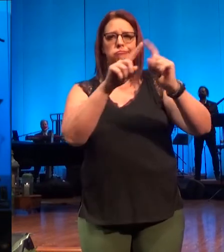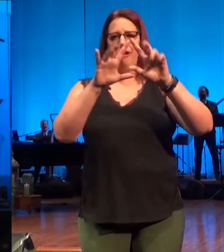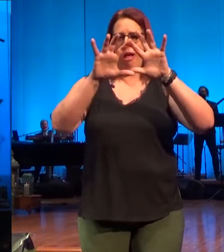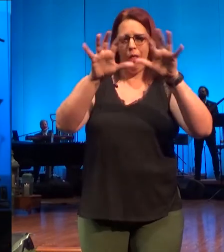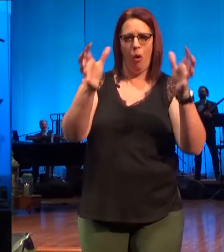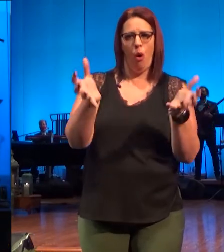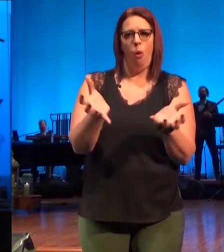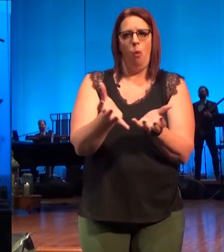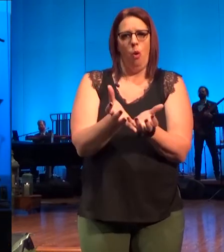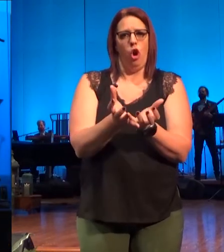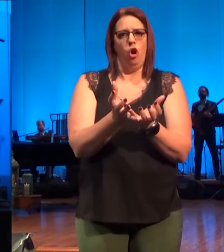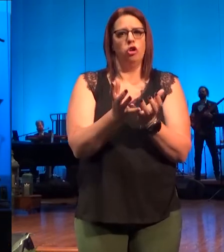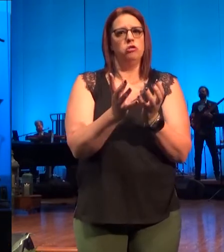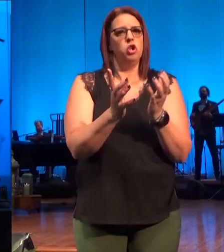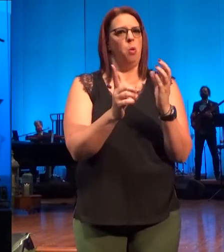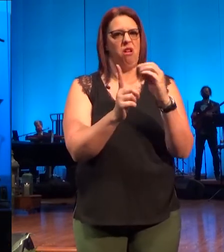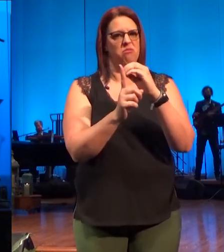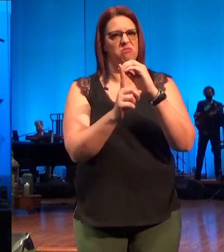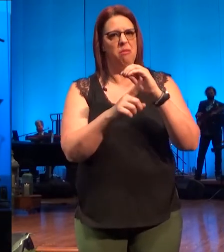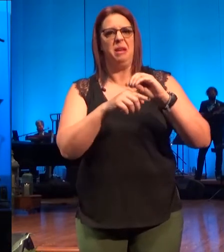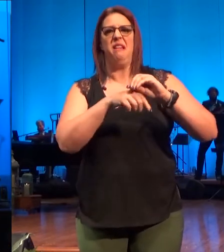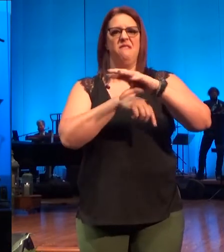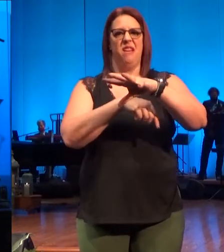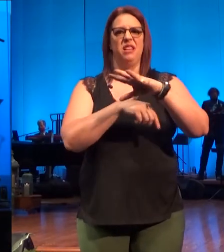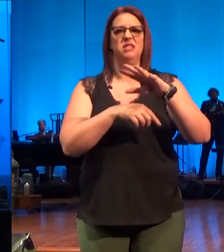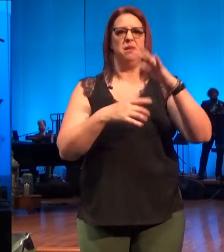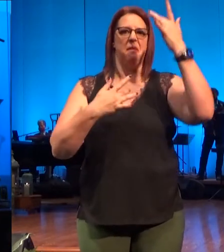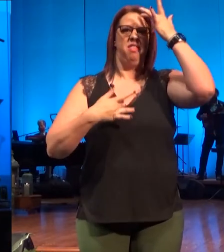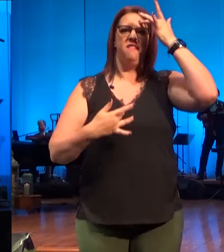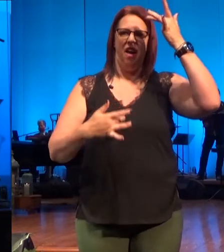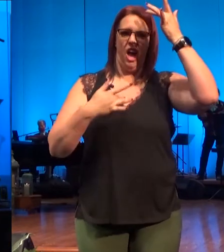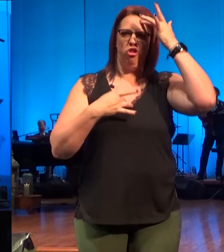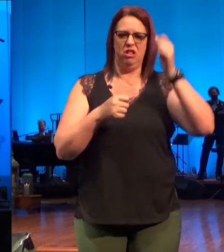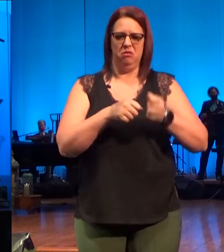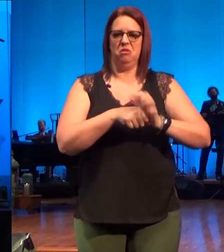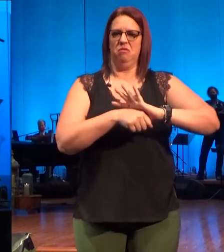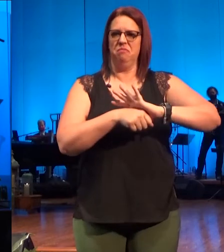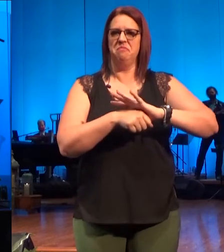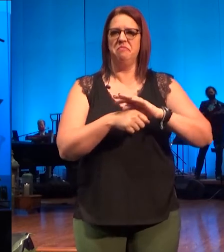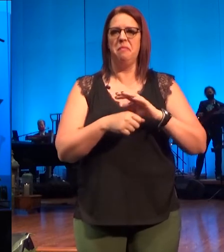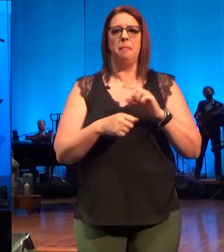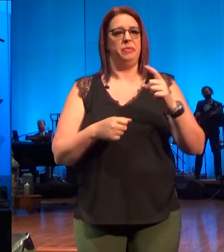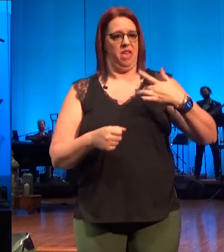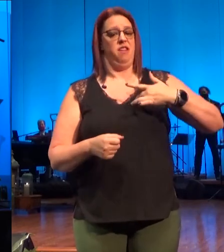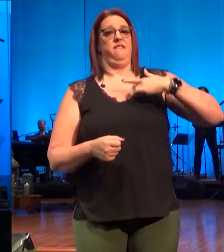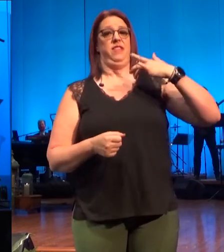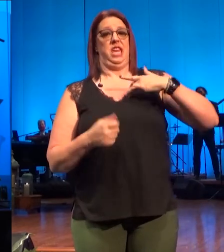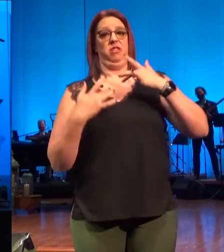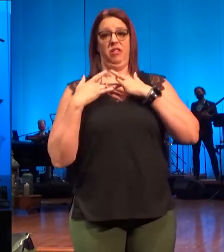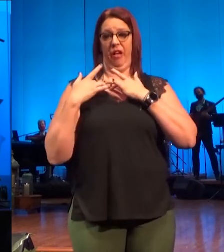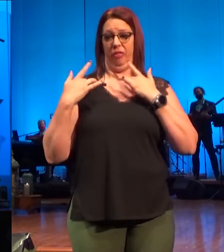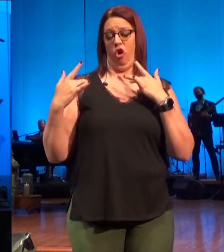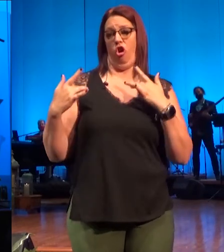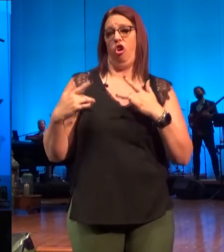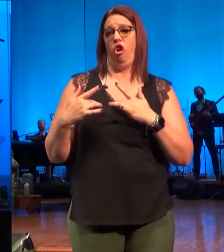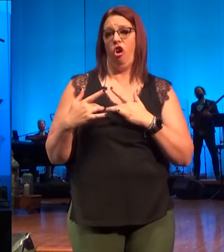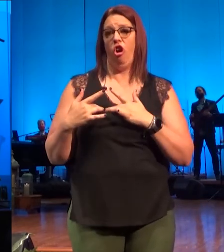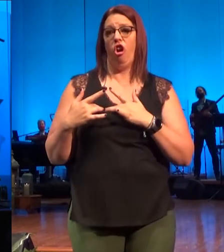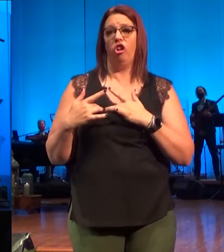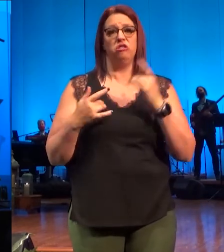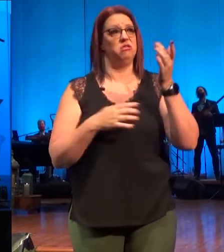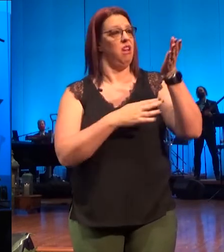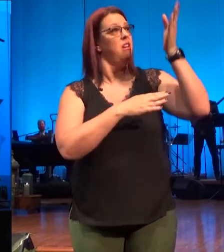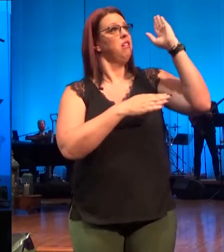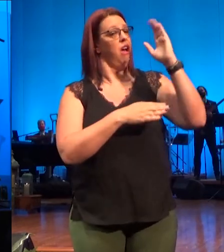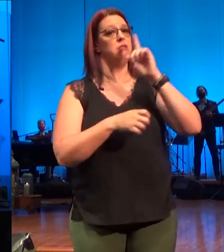still affected by the virus. May they know and may they feel in their hearts that God